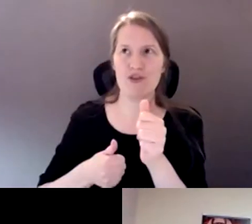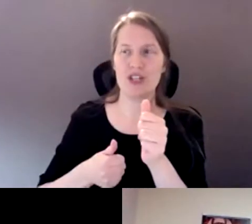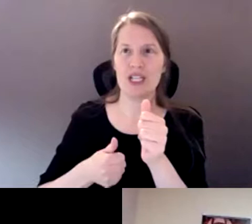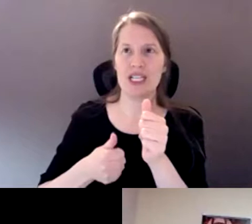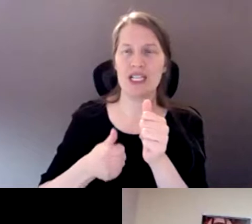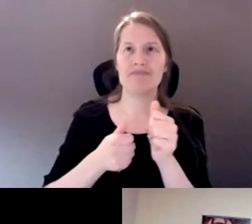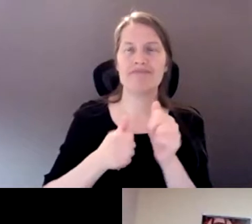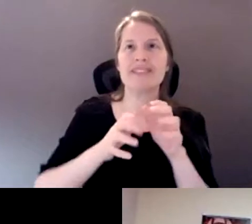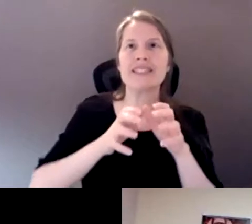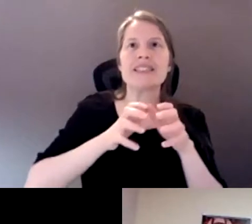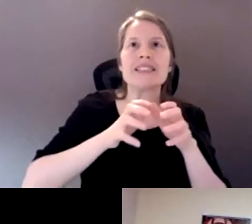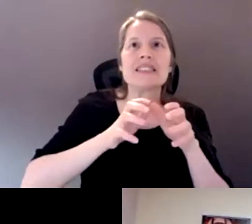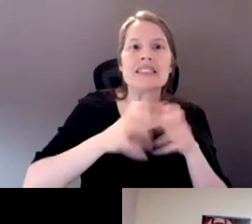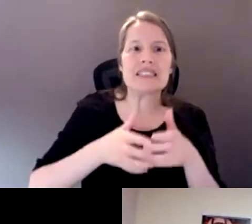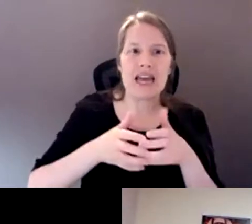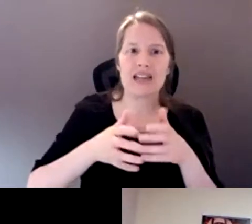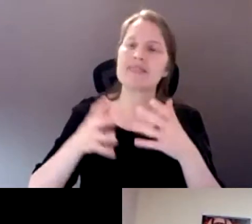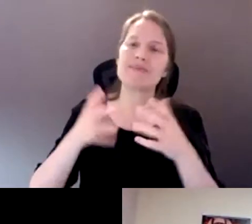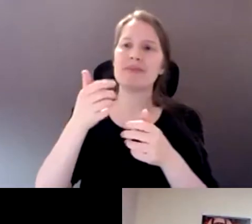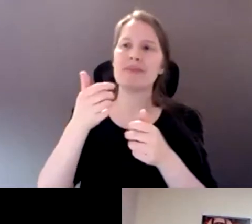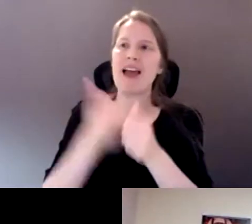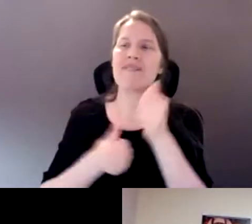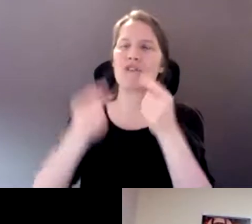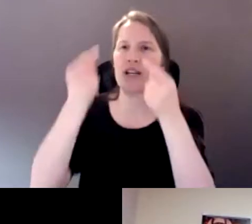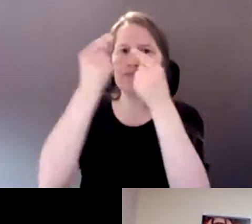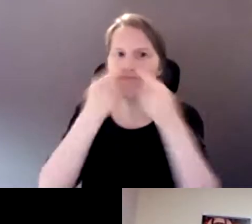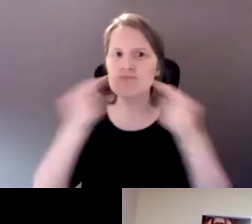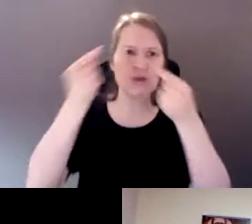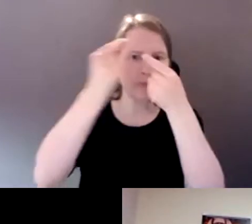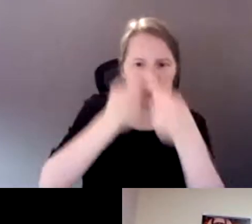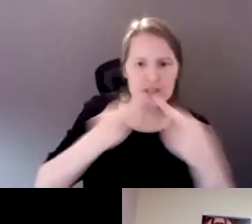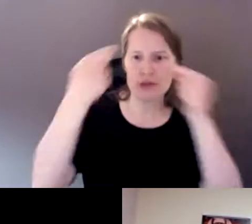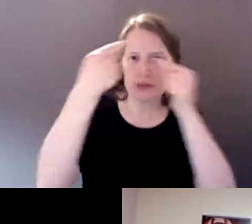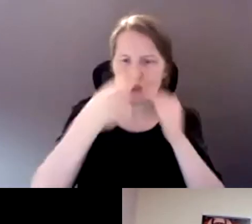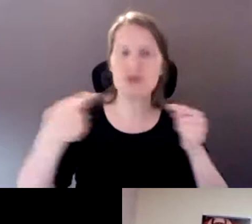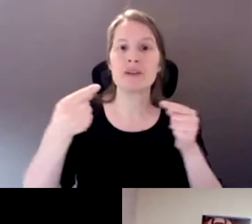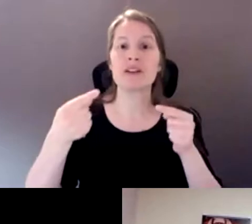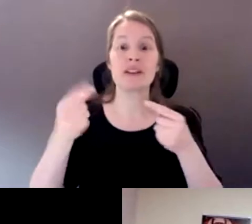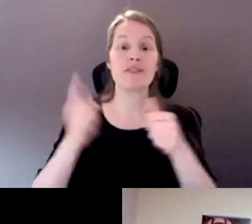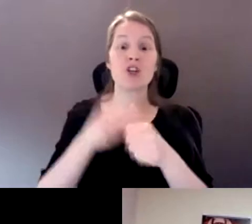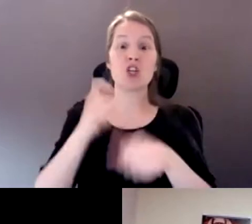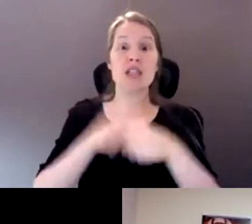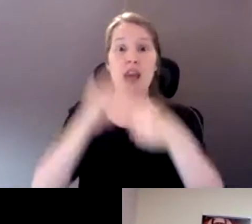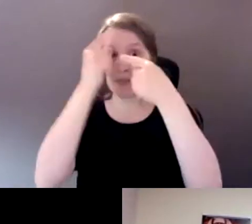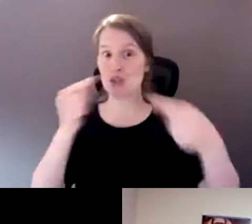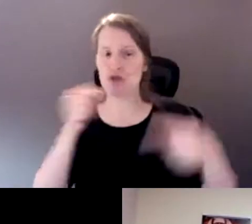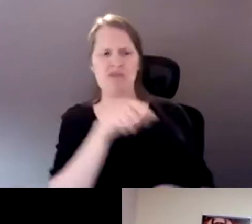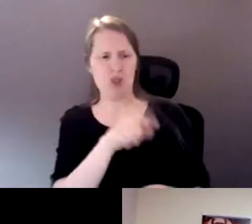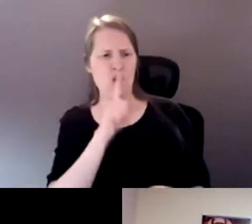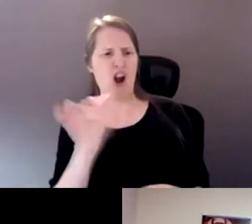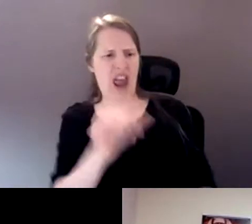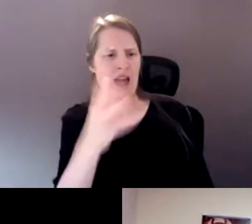sect, every dissenting opinion within them was characterized as descending from Judaism by its